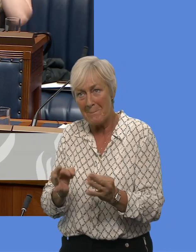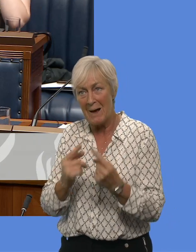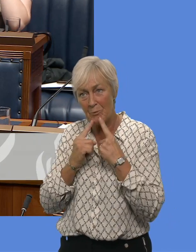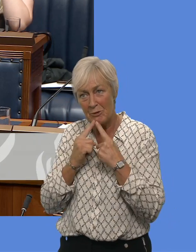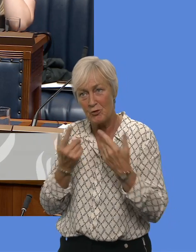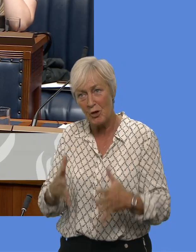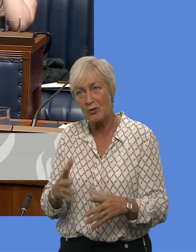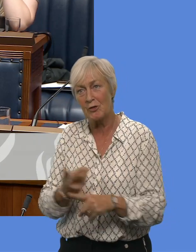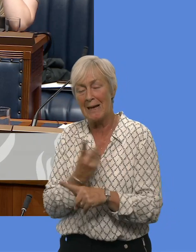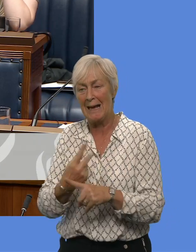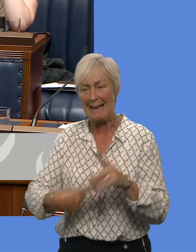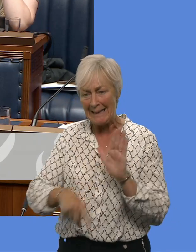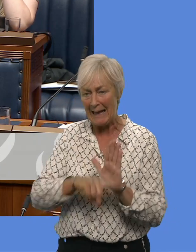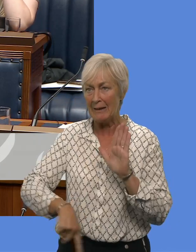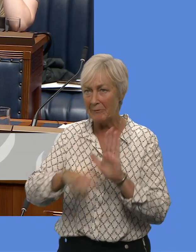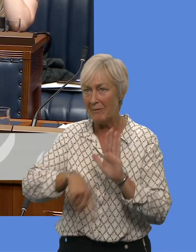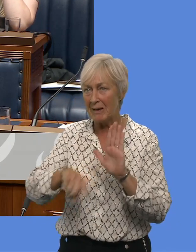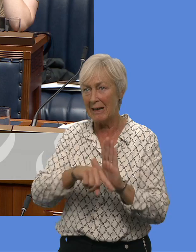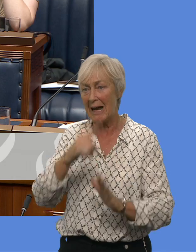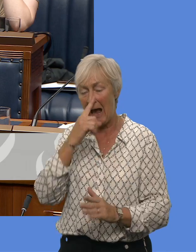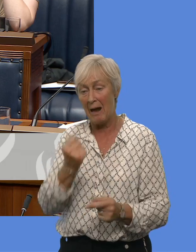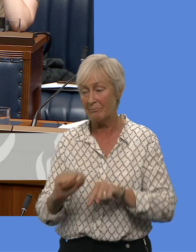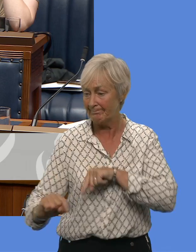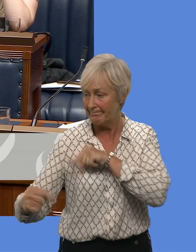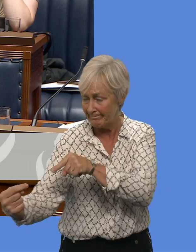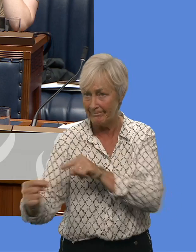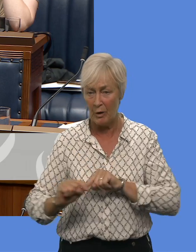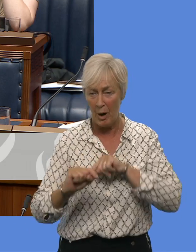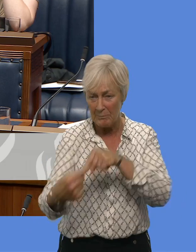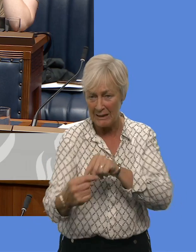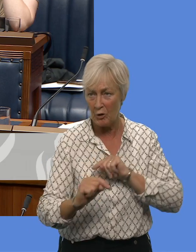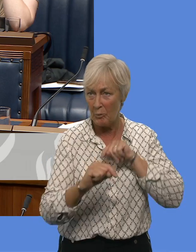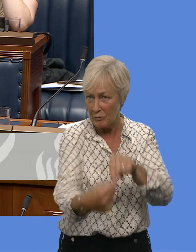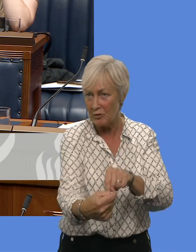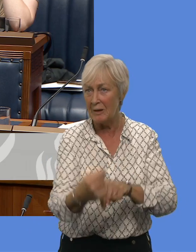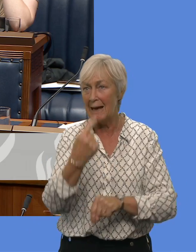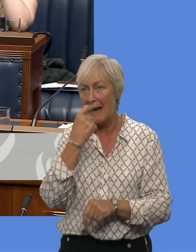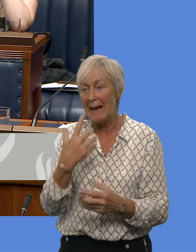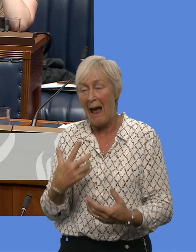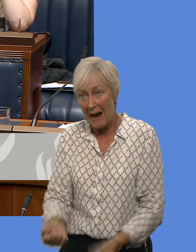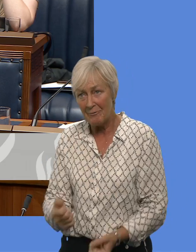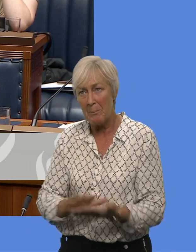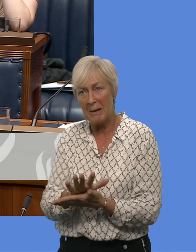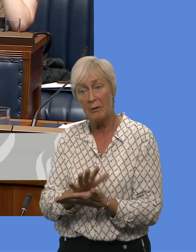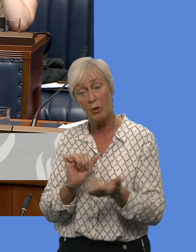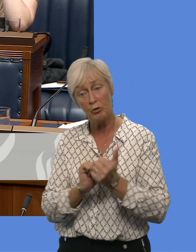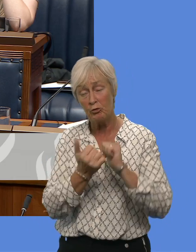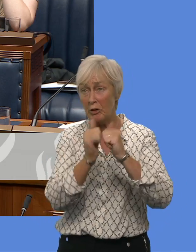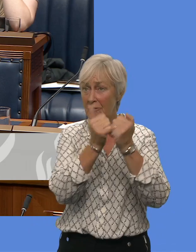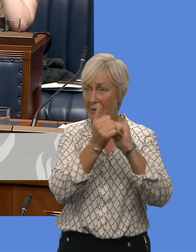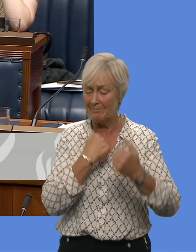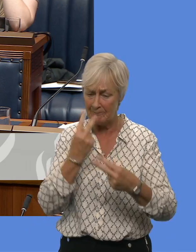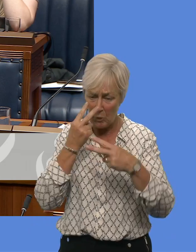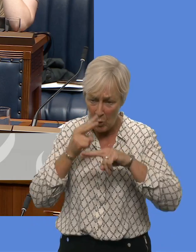just relentless negativity. Look, you can have opposition for opposition's sake, or you can have opposition which is constructive. And I have